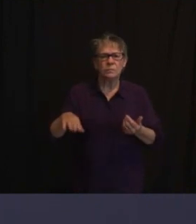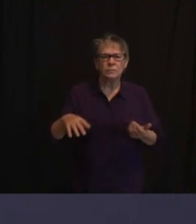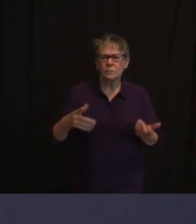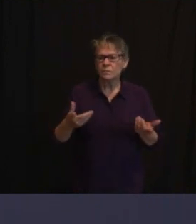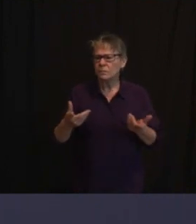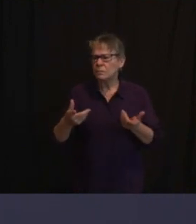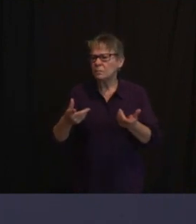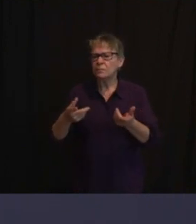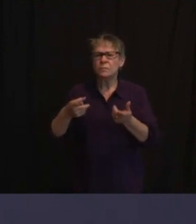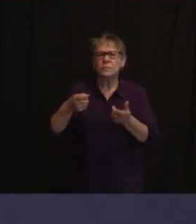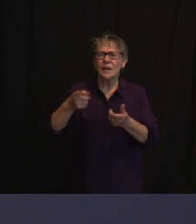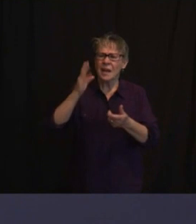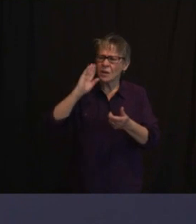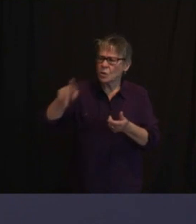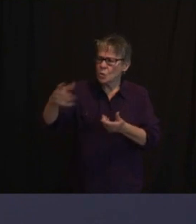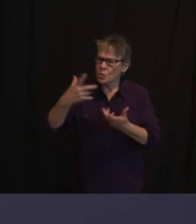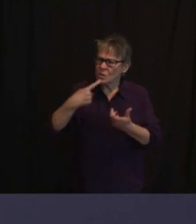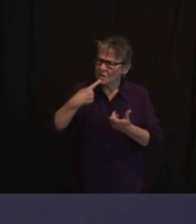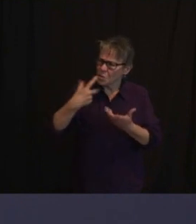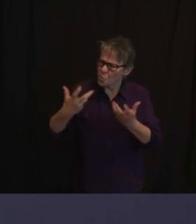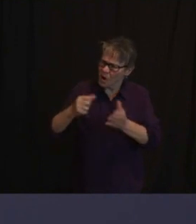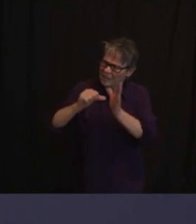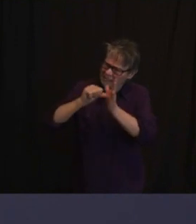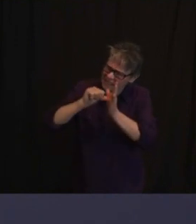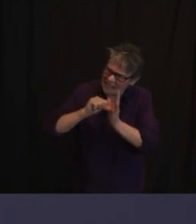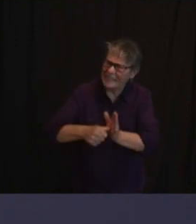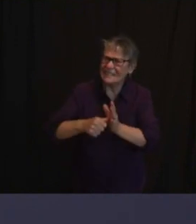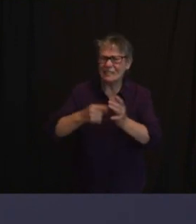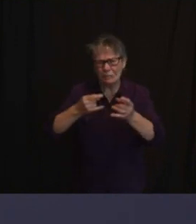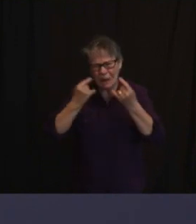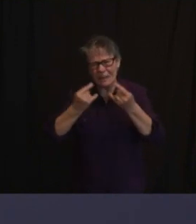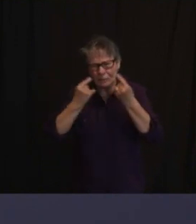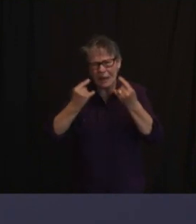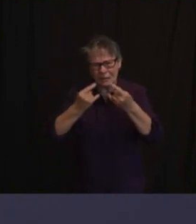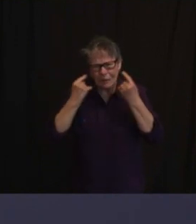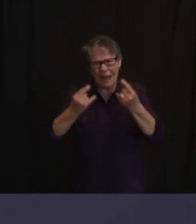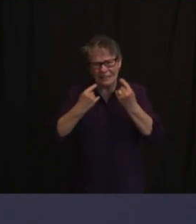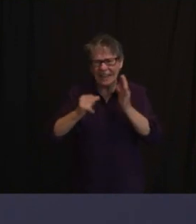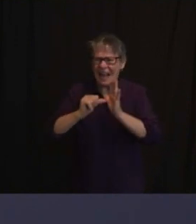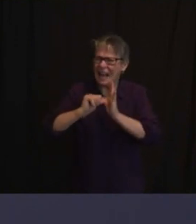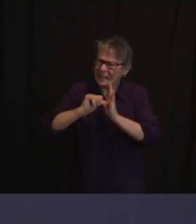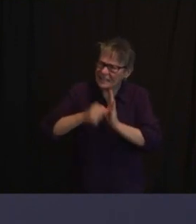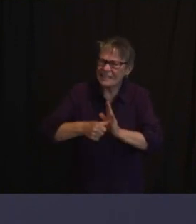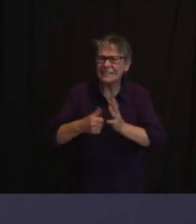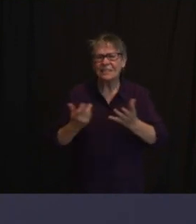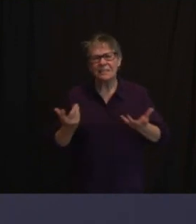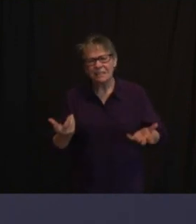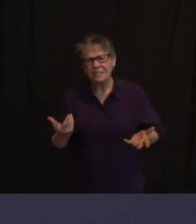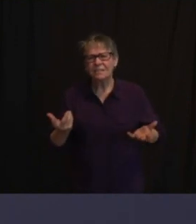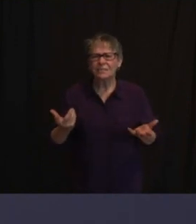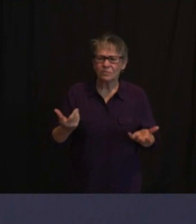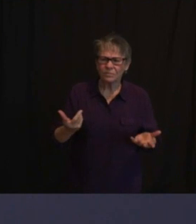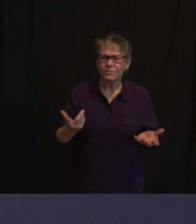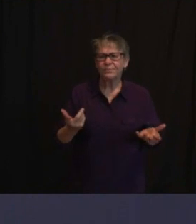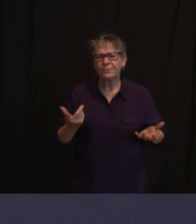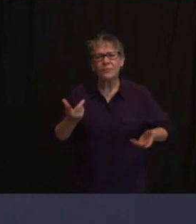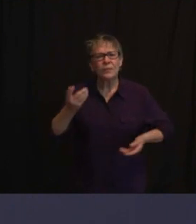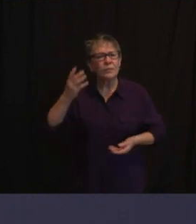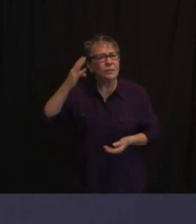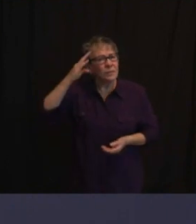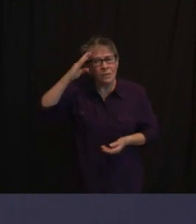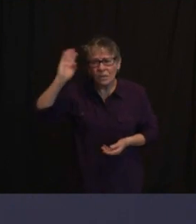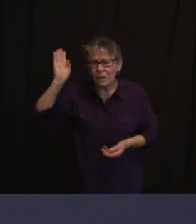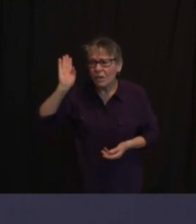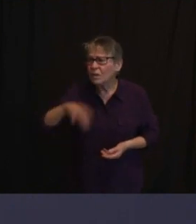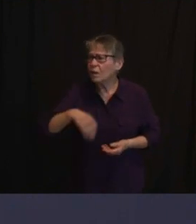know, and we've seen, all of us, that we see knuckleheads, yahoos, wise guys, slime dogs, for